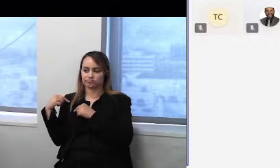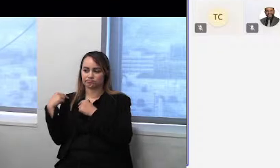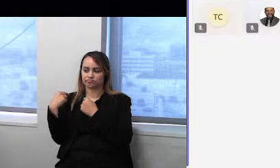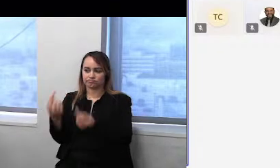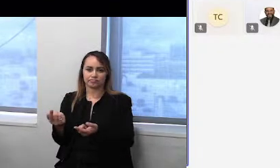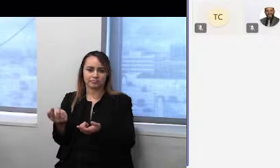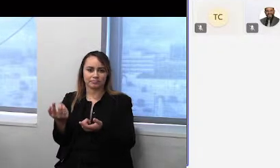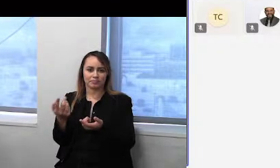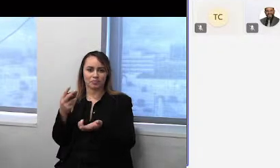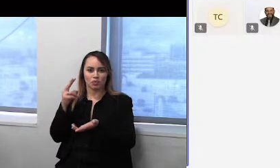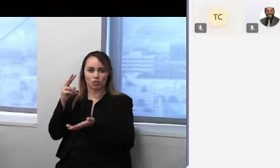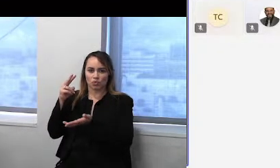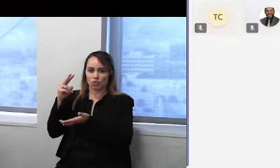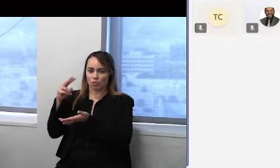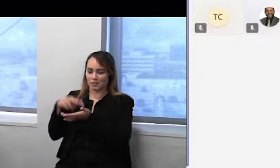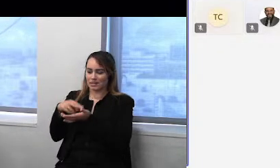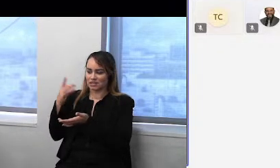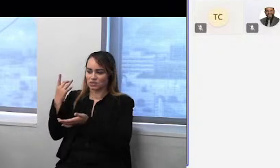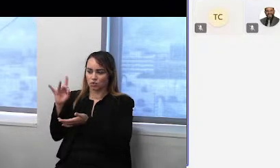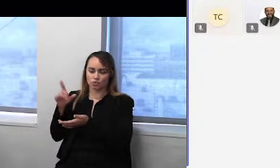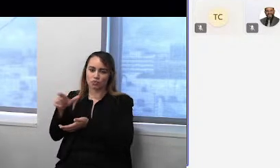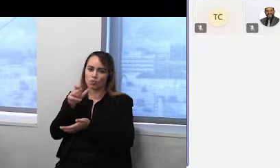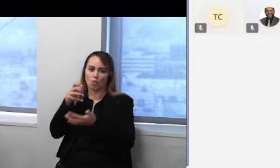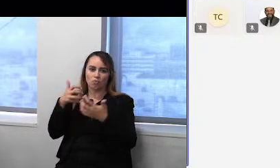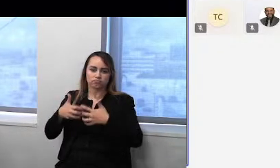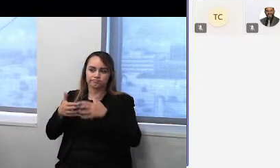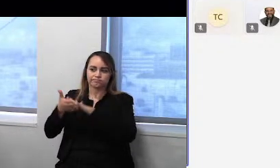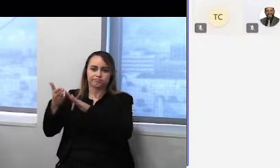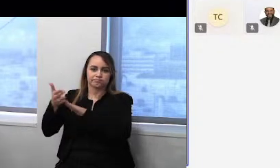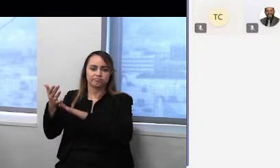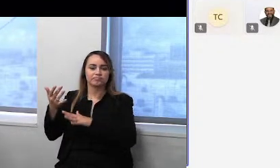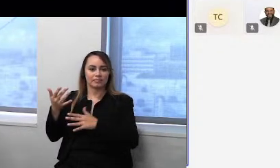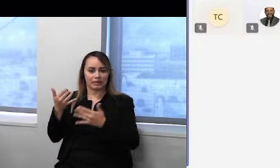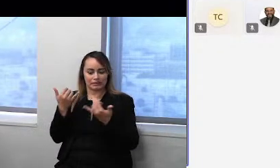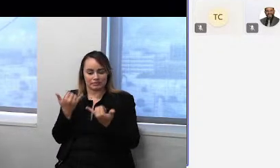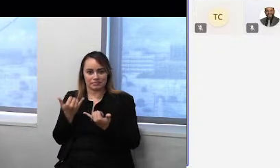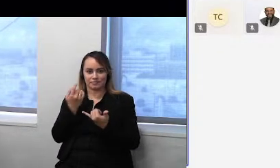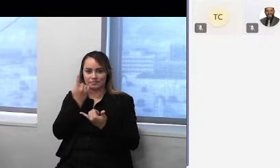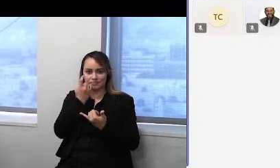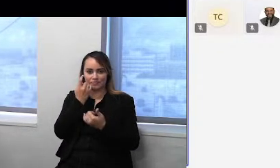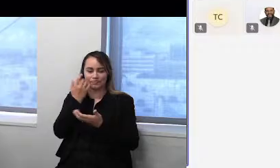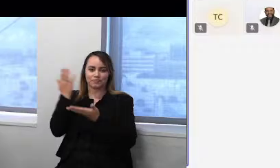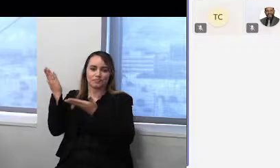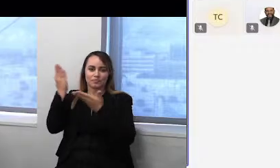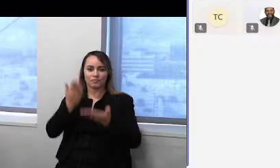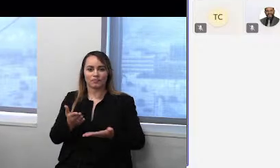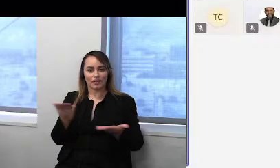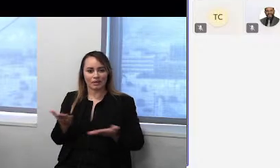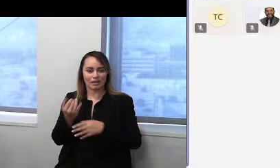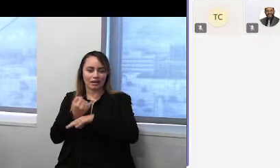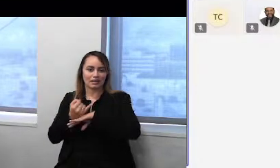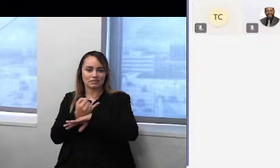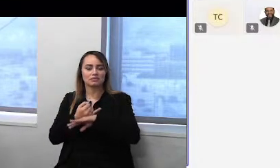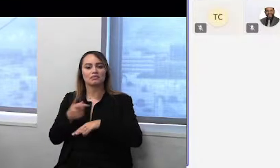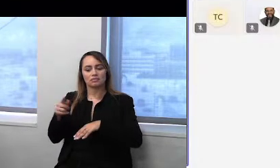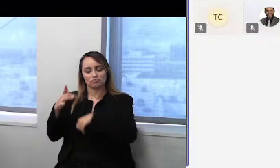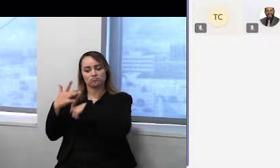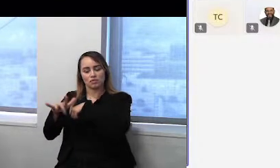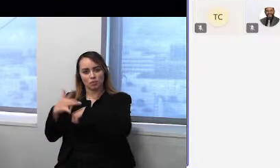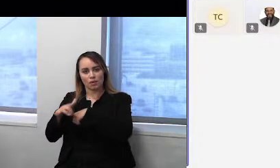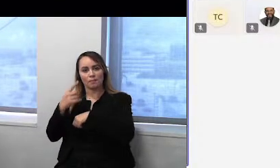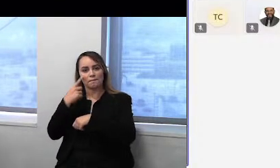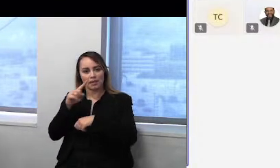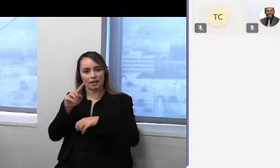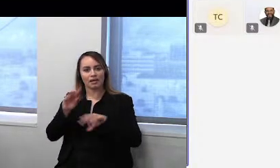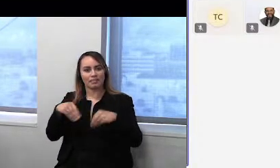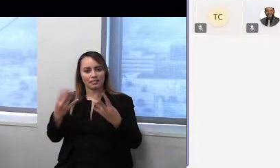So that transformer just came to island. It's going to facilitate a lot of stability to in serving a lot of the customers directly and indirectly. Those are the